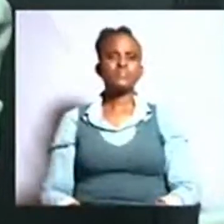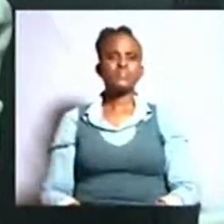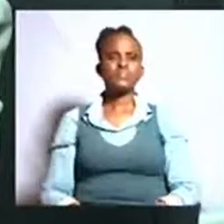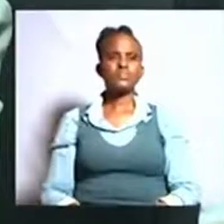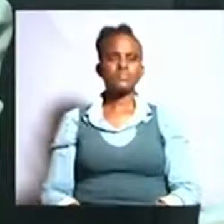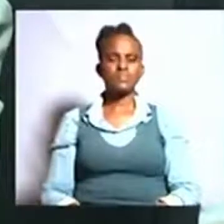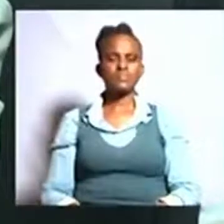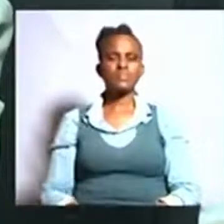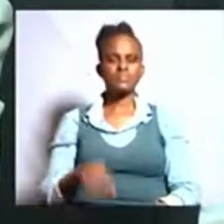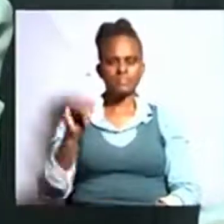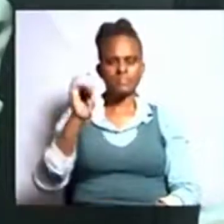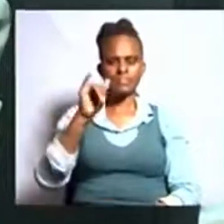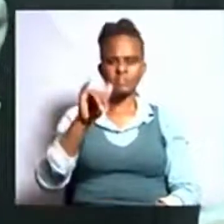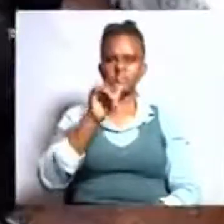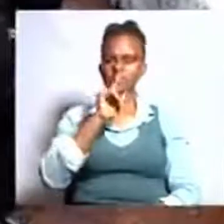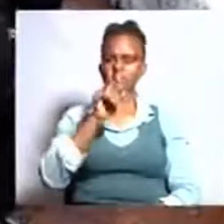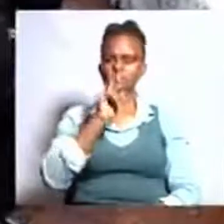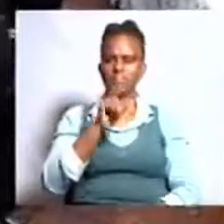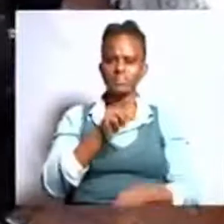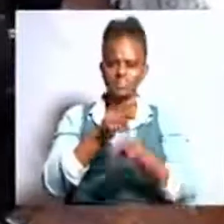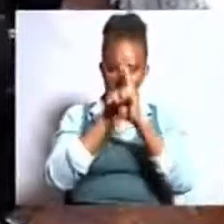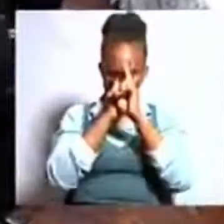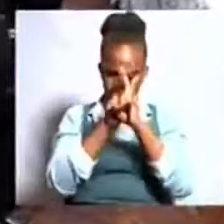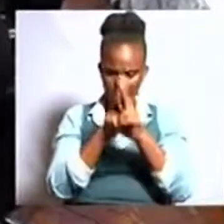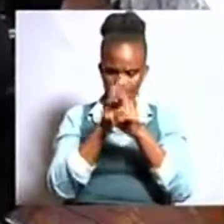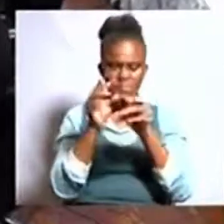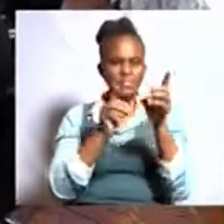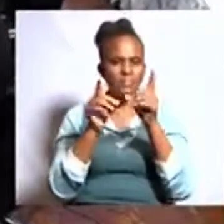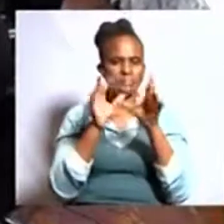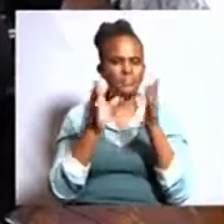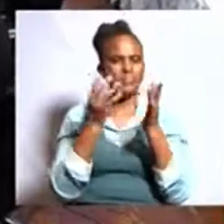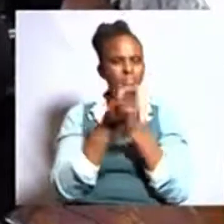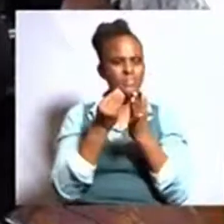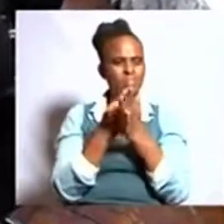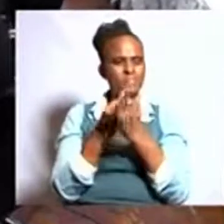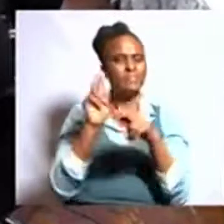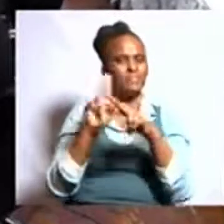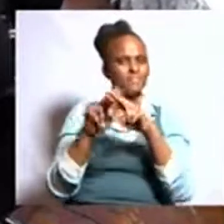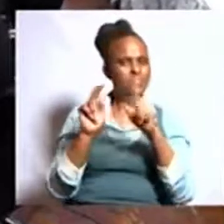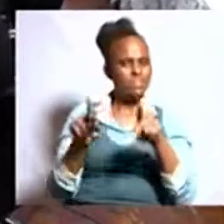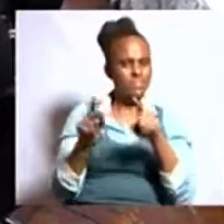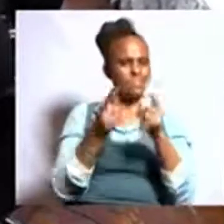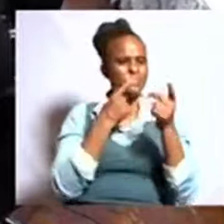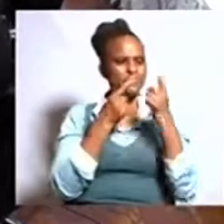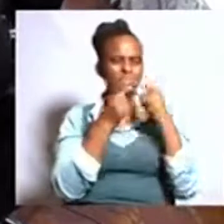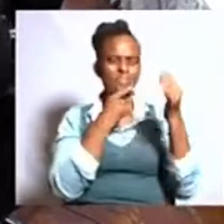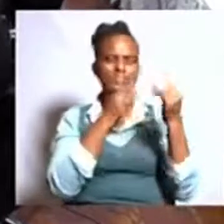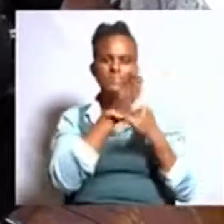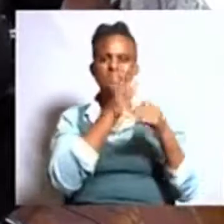That's a correct position. Order. Director of Finance, you speak through the chair.